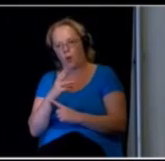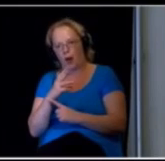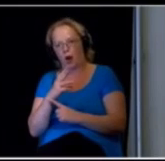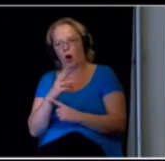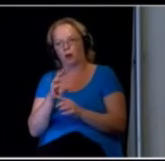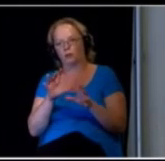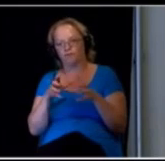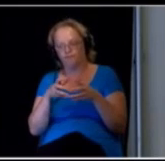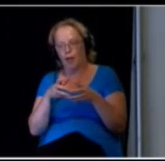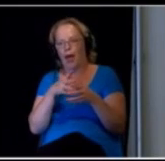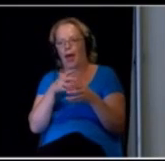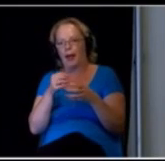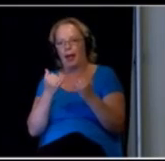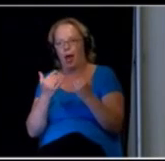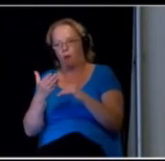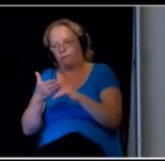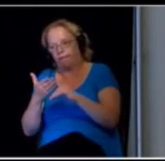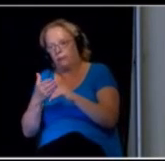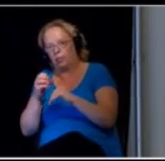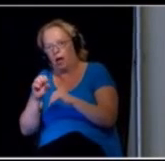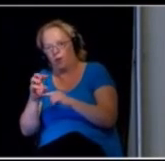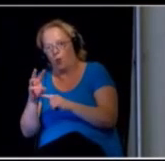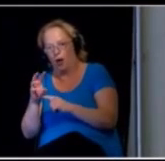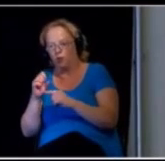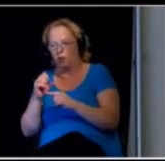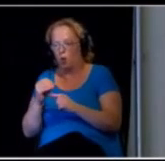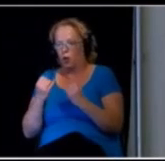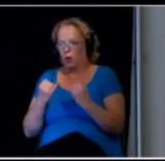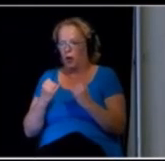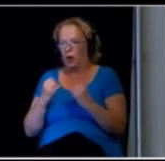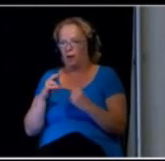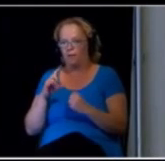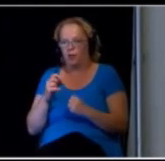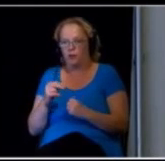software. So the current Autopilot version